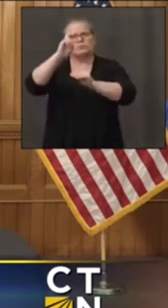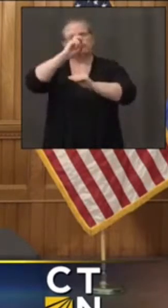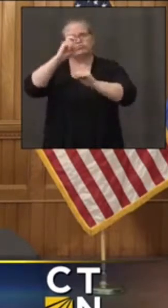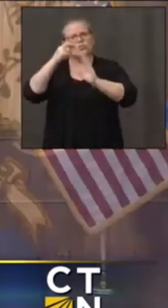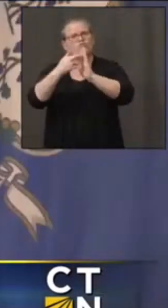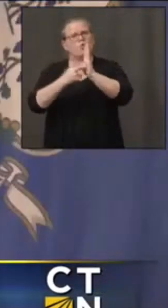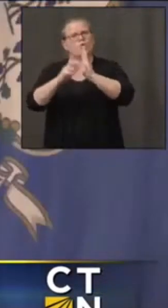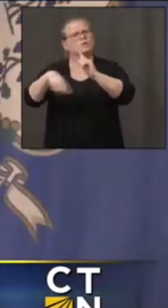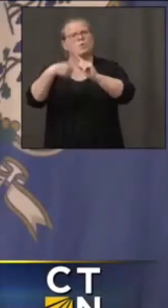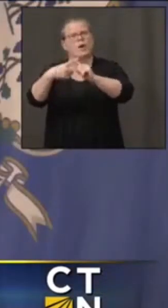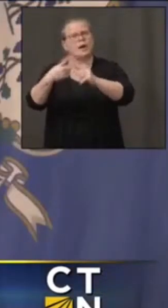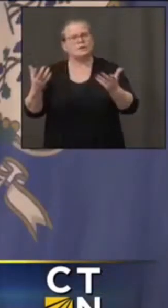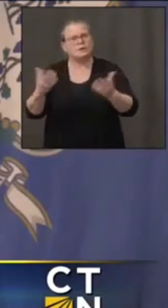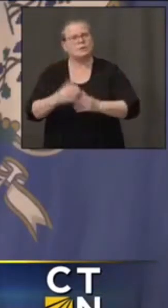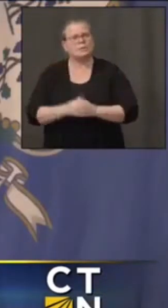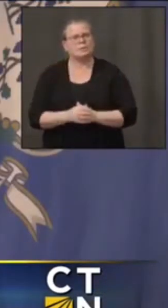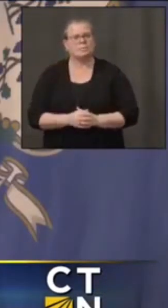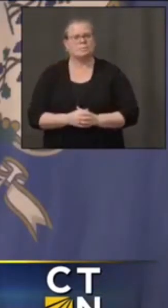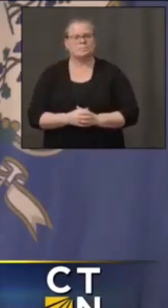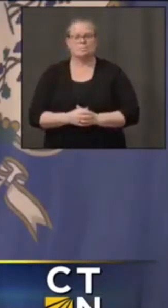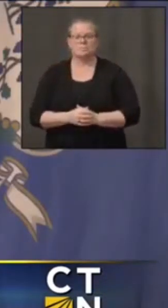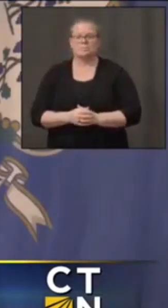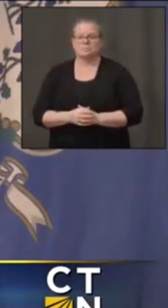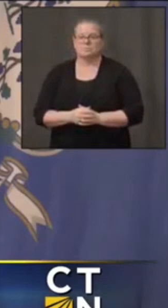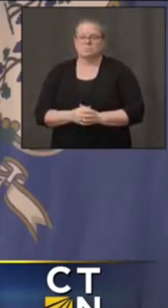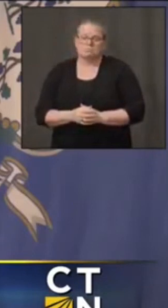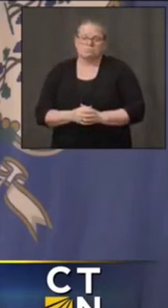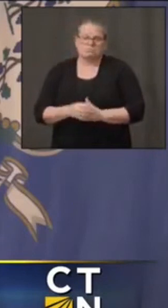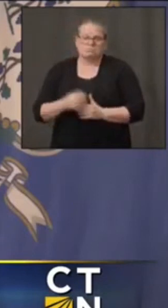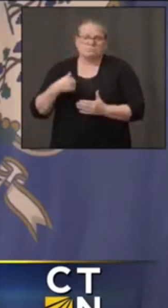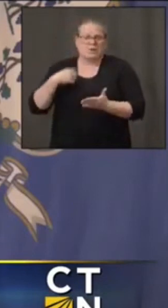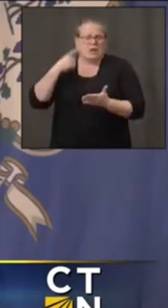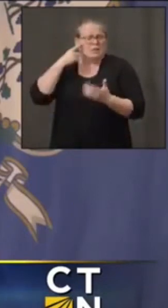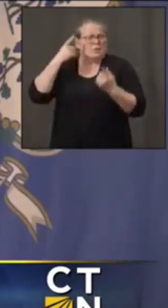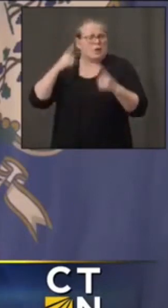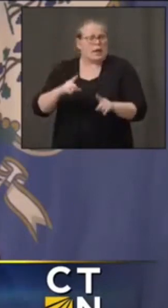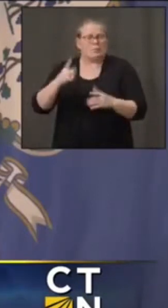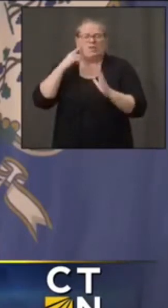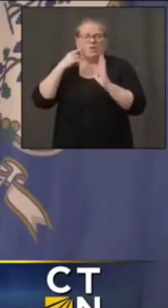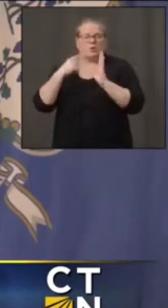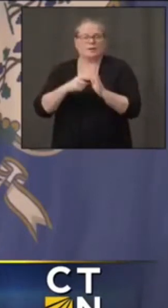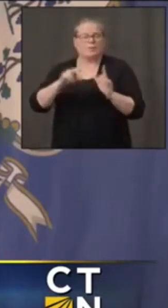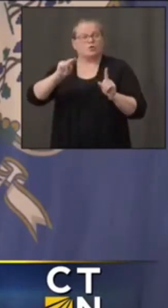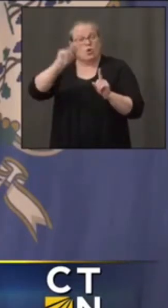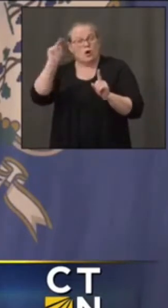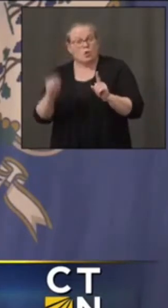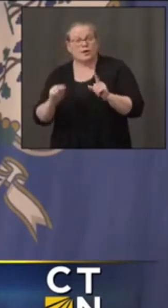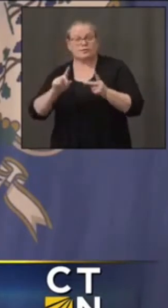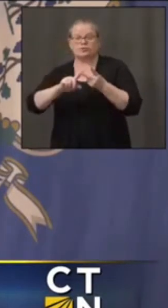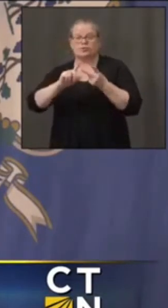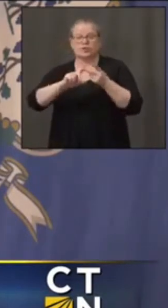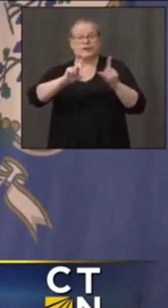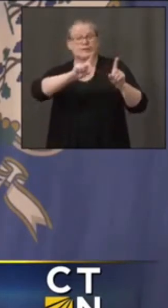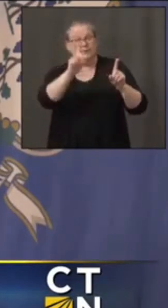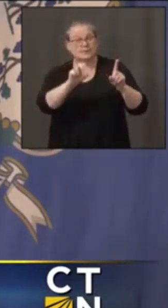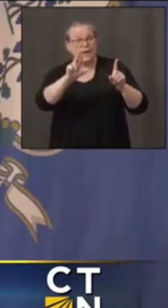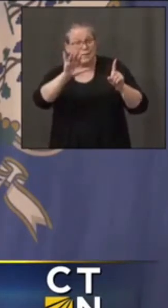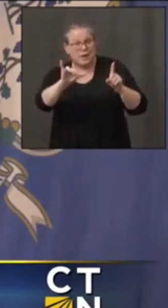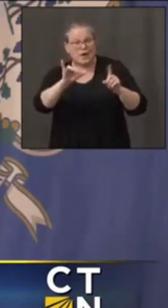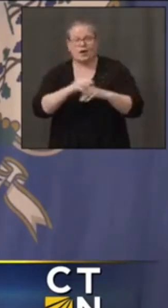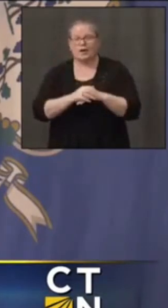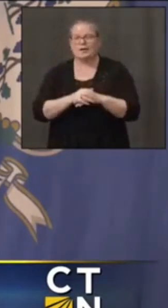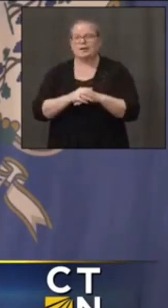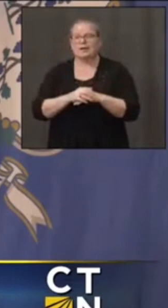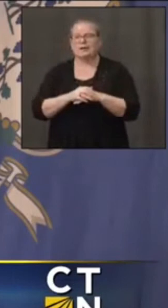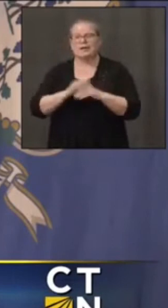I think what you've seen in Norwich and Danbury, when they get that infection rate up around 6-7%, there I